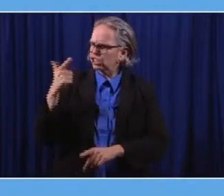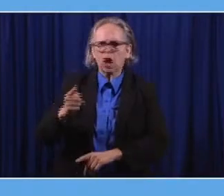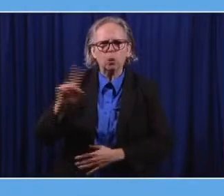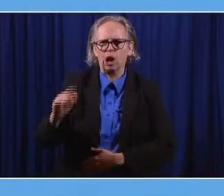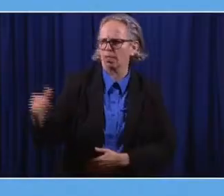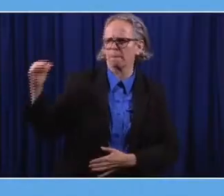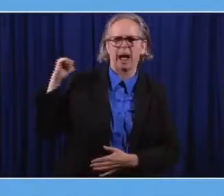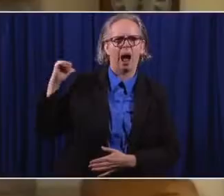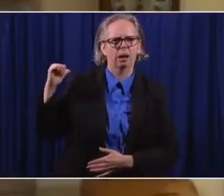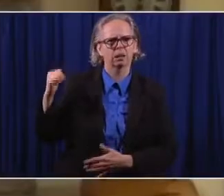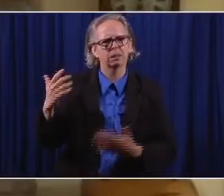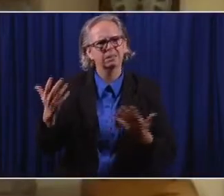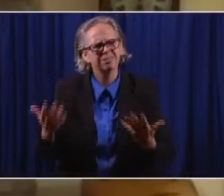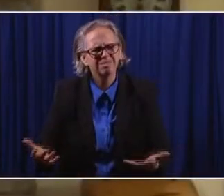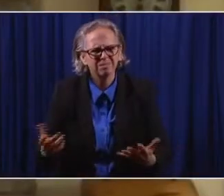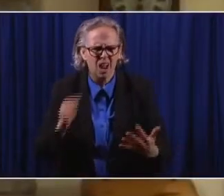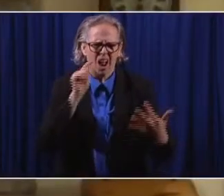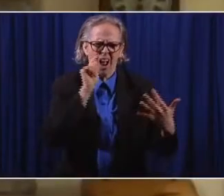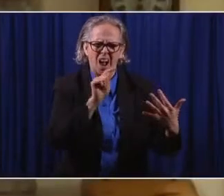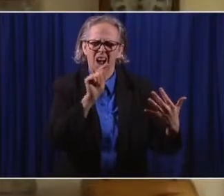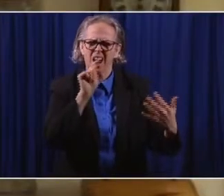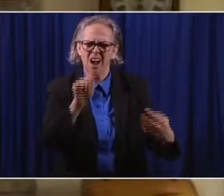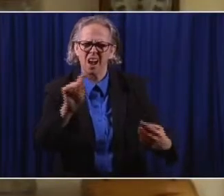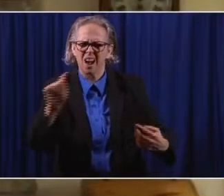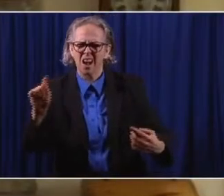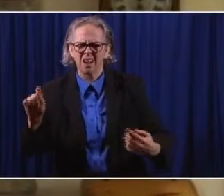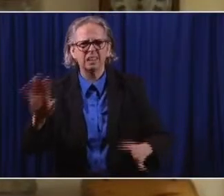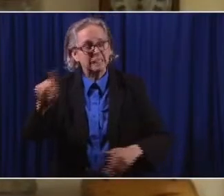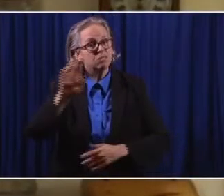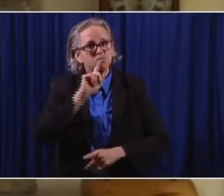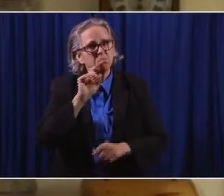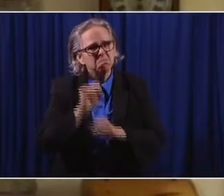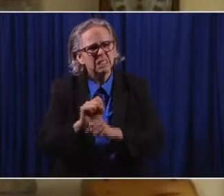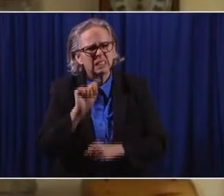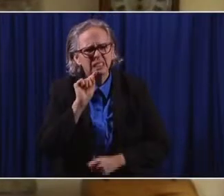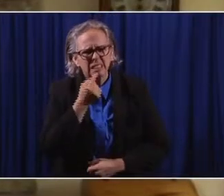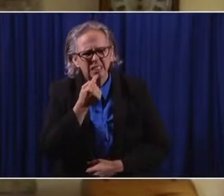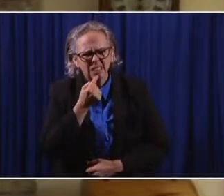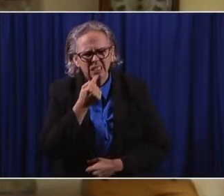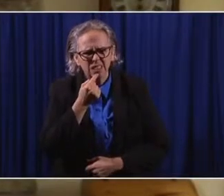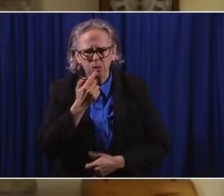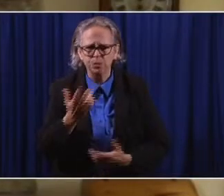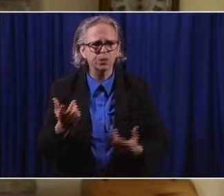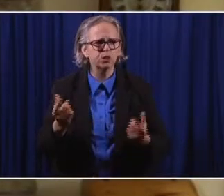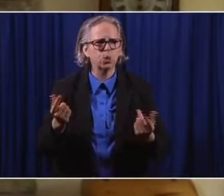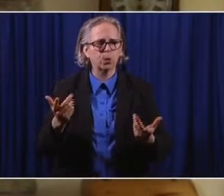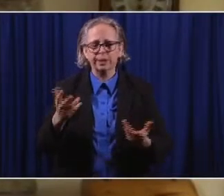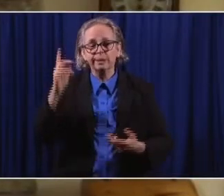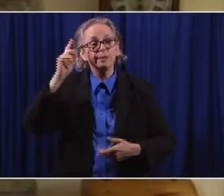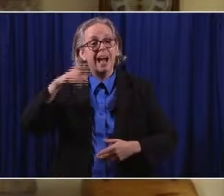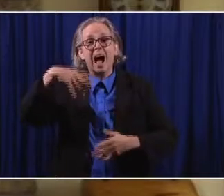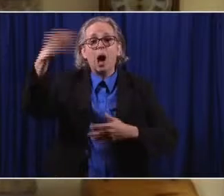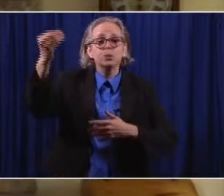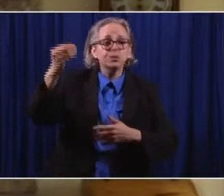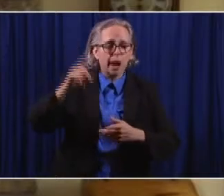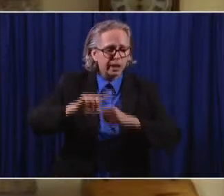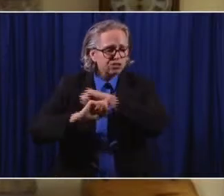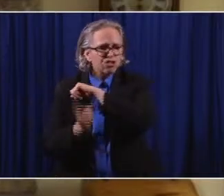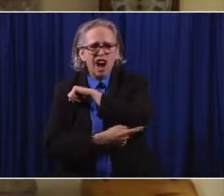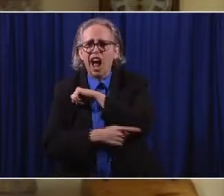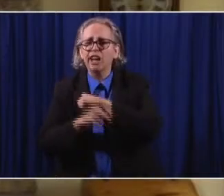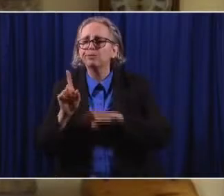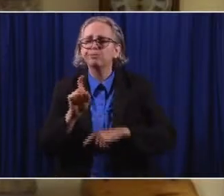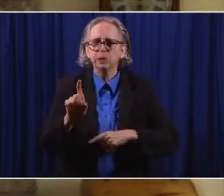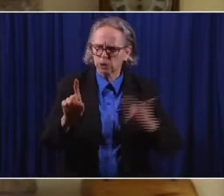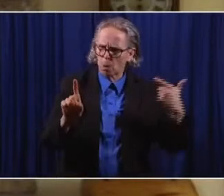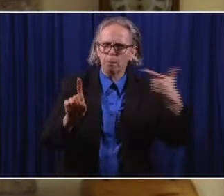Reports say this young man was critically injured. He was taking out the trash when he was hit by a stray bullet fired in a